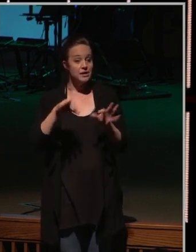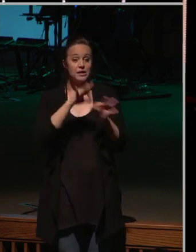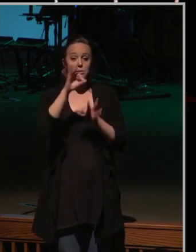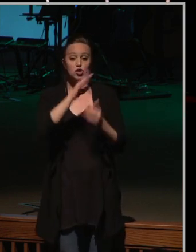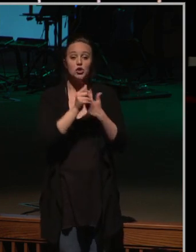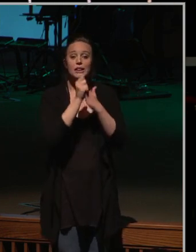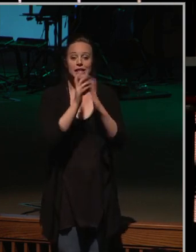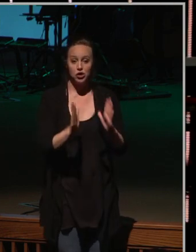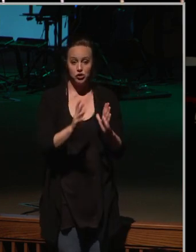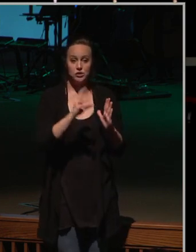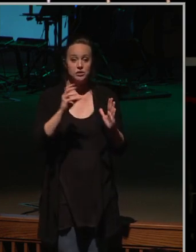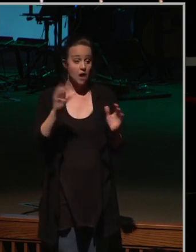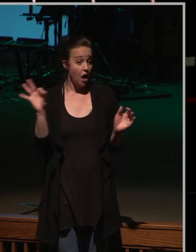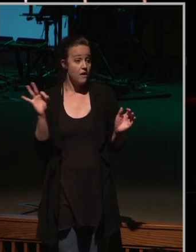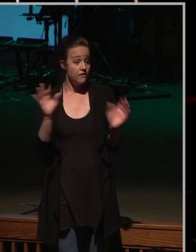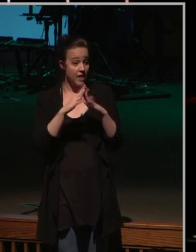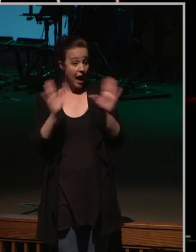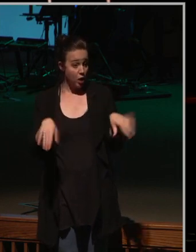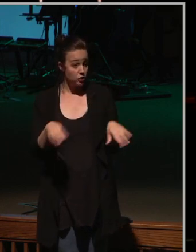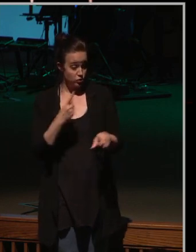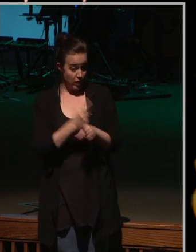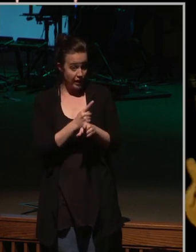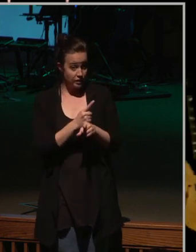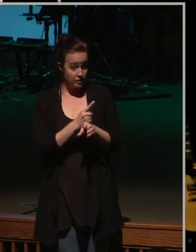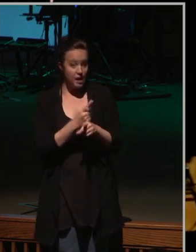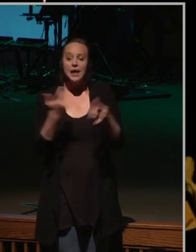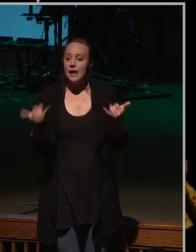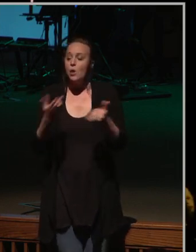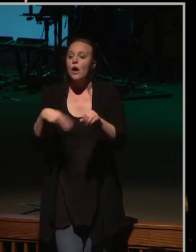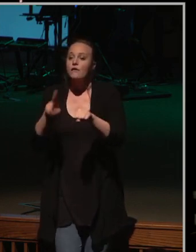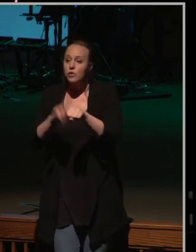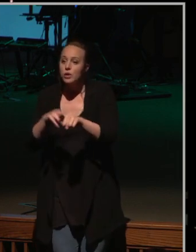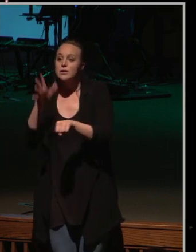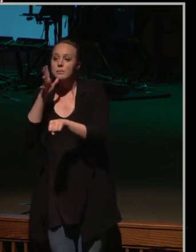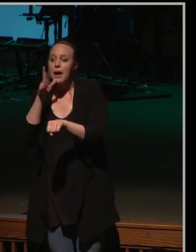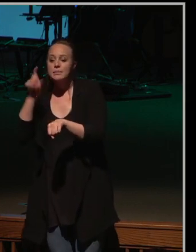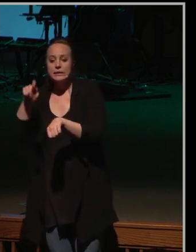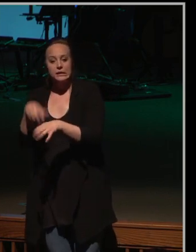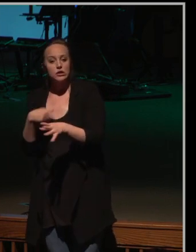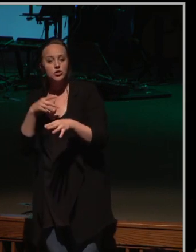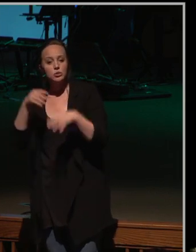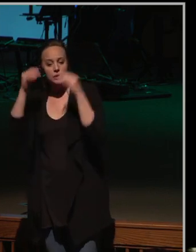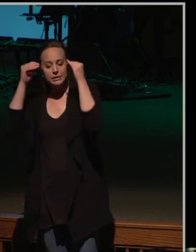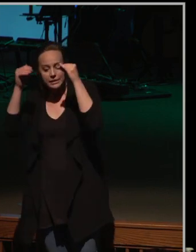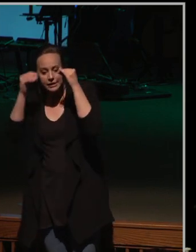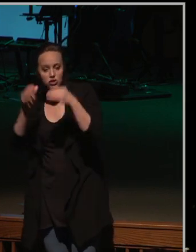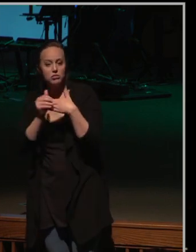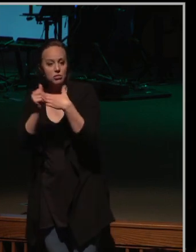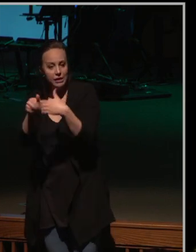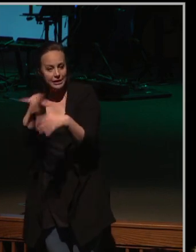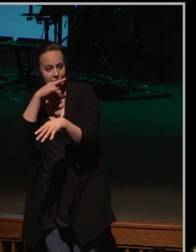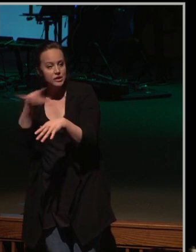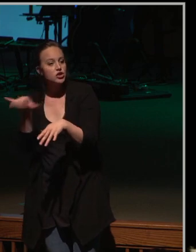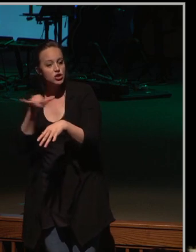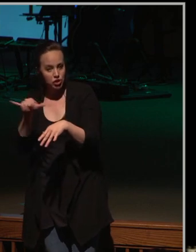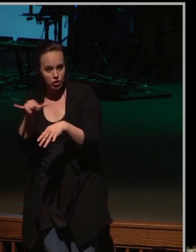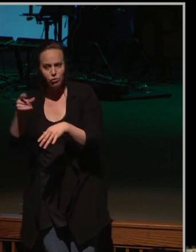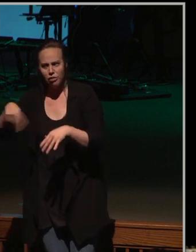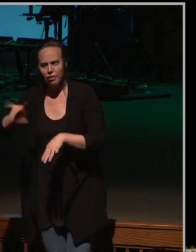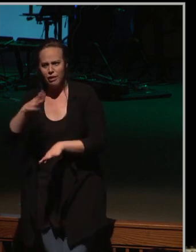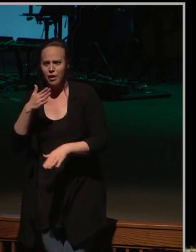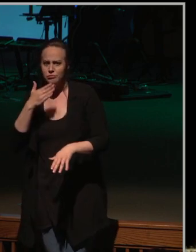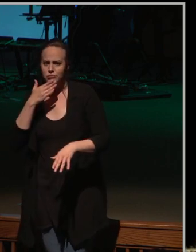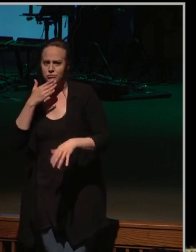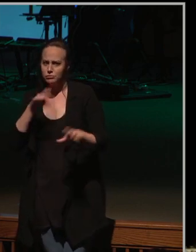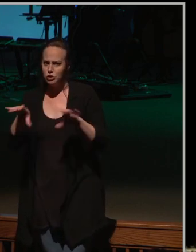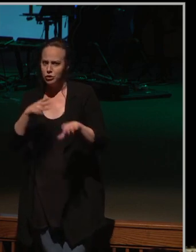have. And it's not to say that our wives shouldn't be leading kids and moms shouldn't be leading kids, because, man, they do a great job of that. But guys, we actually